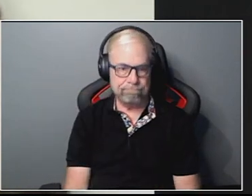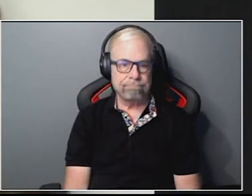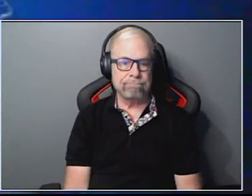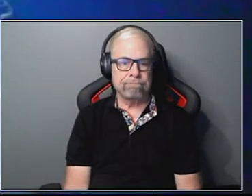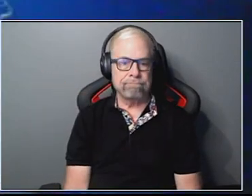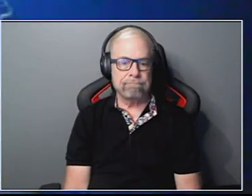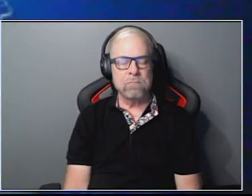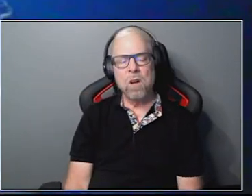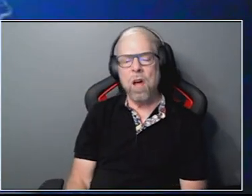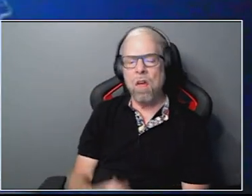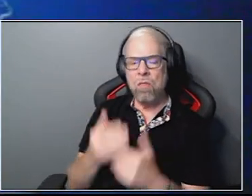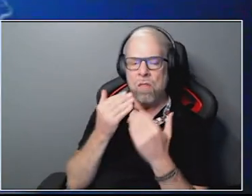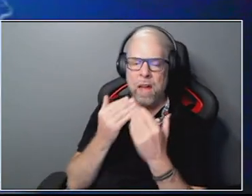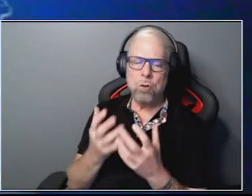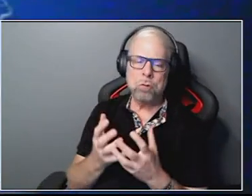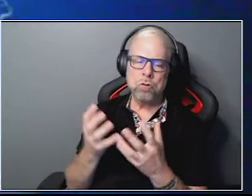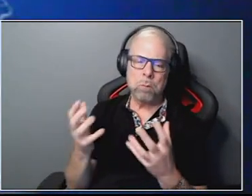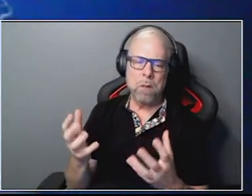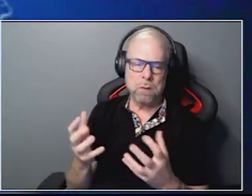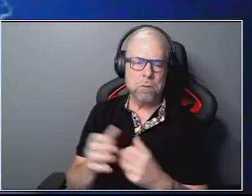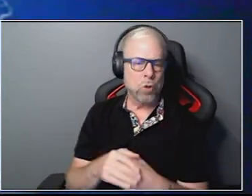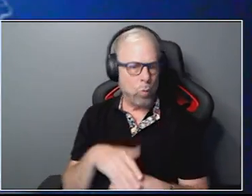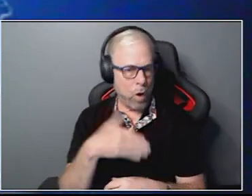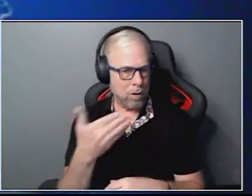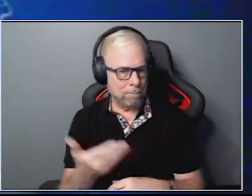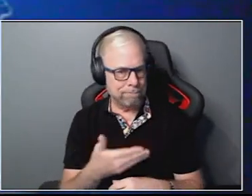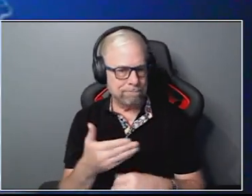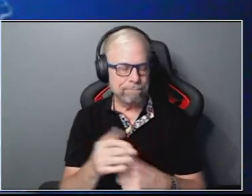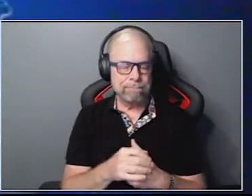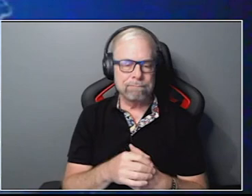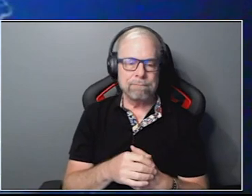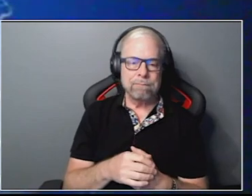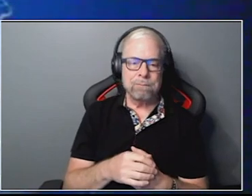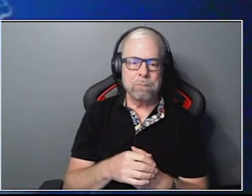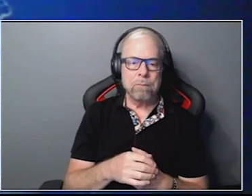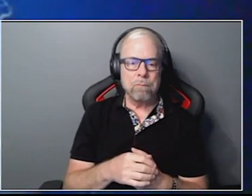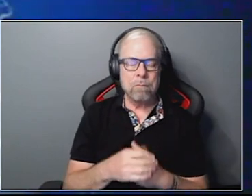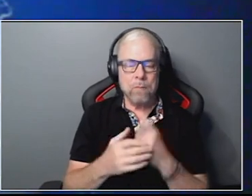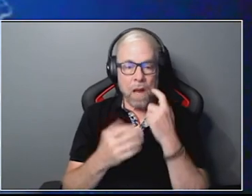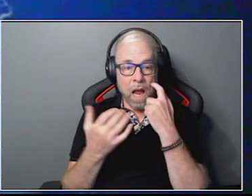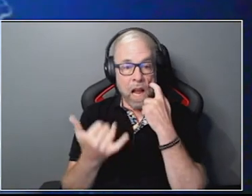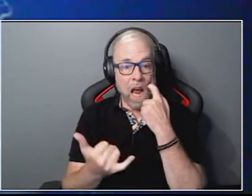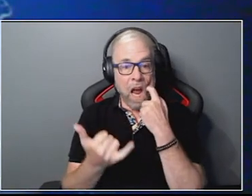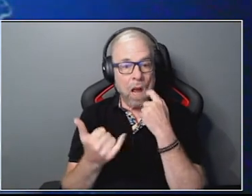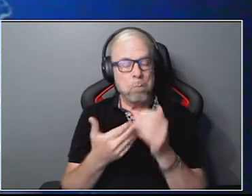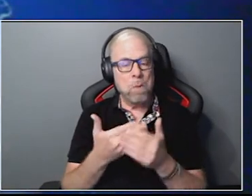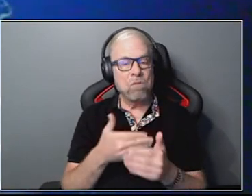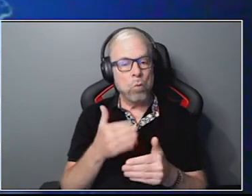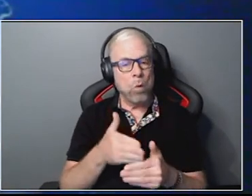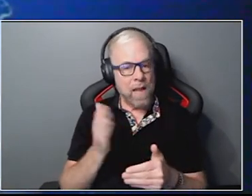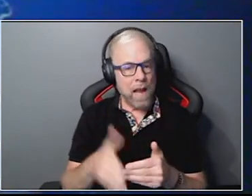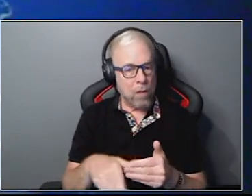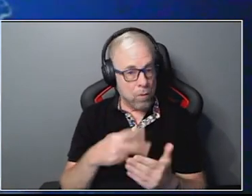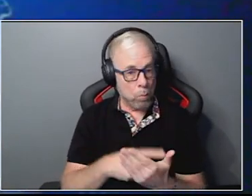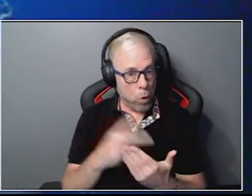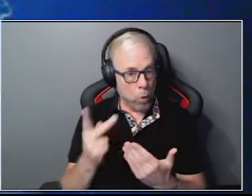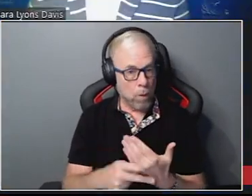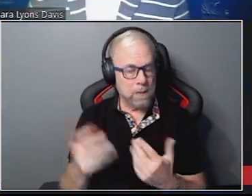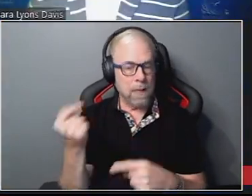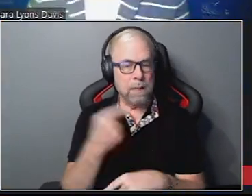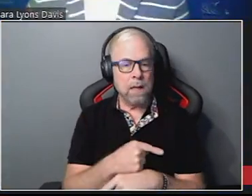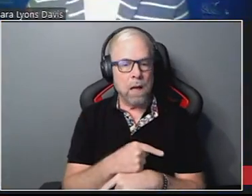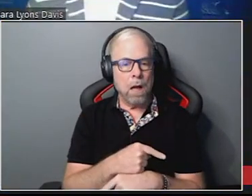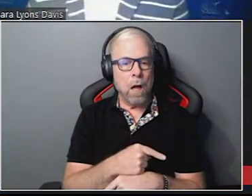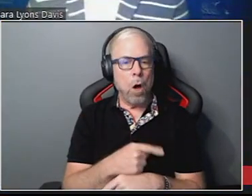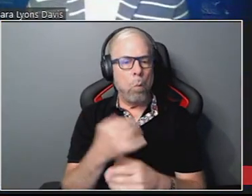Well, thank you so much. That's some You're great welcome. Advice. And now, before we end our program today, let's take one last